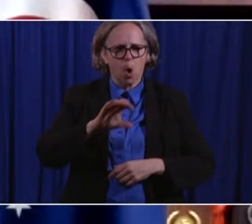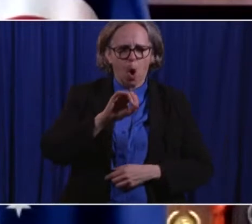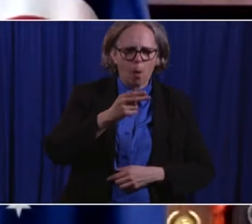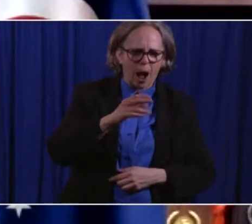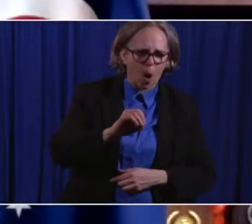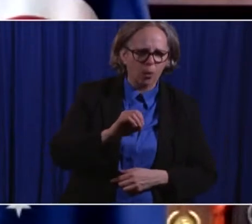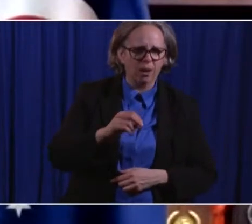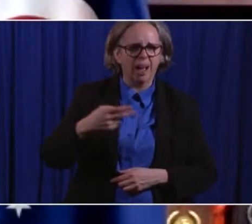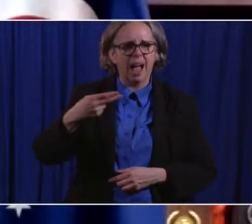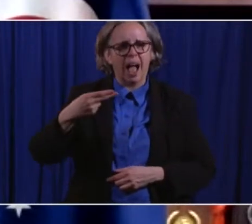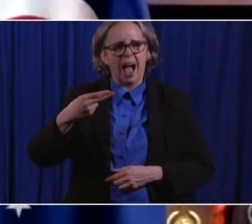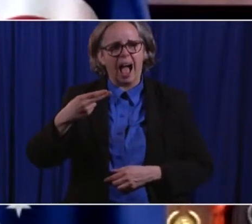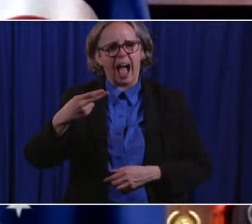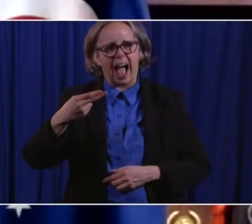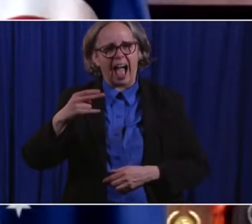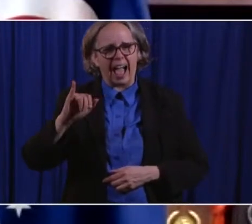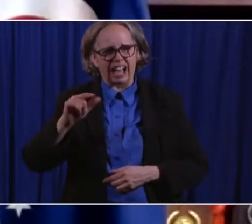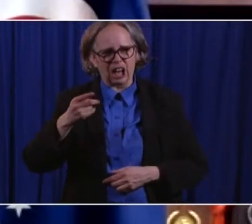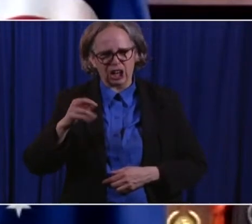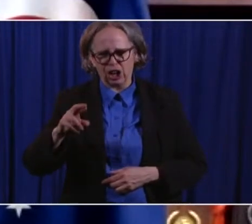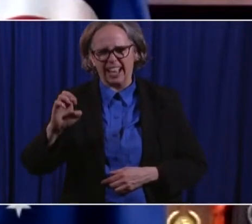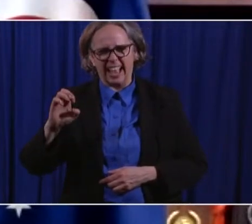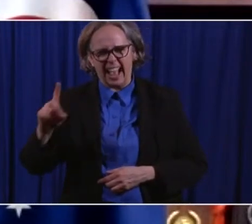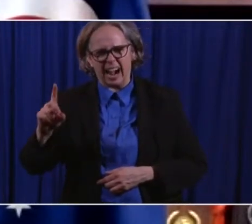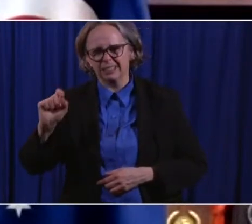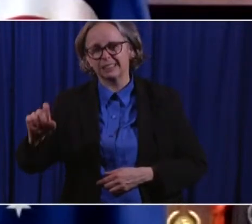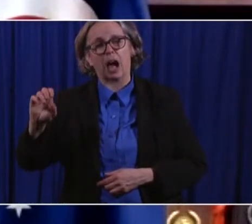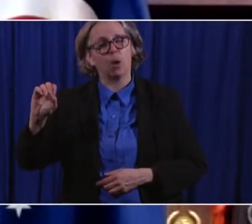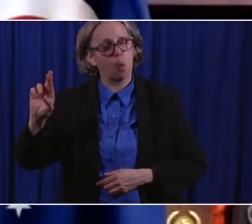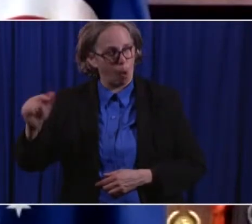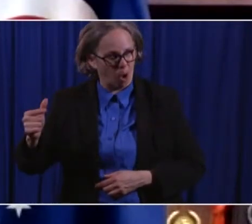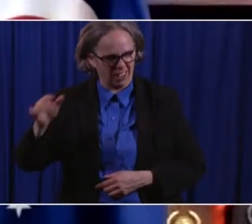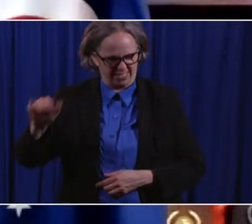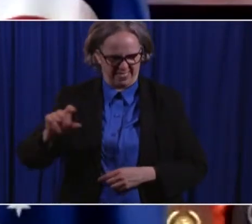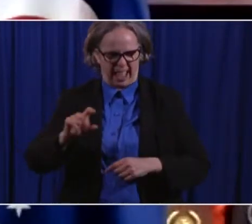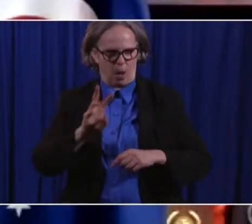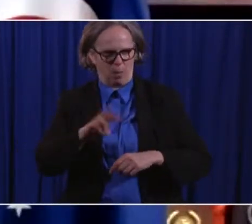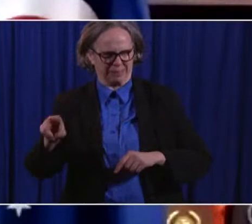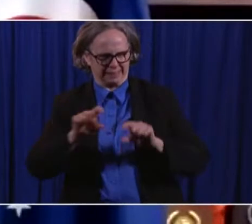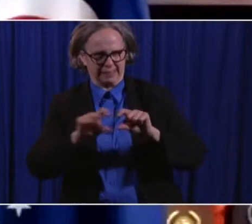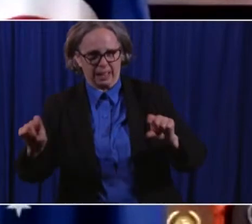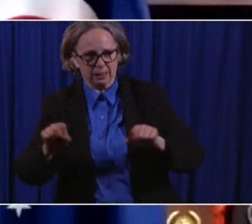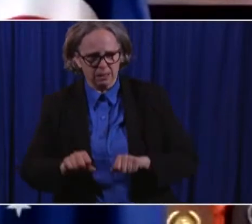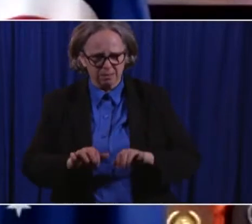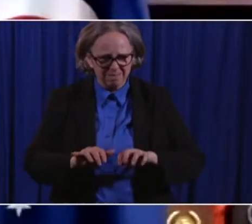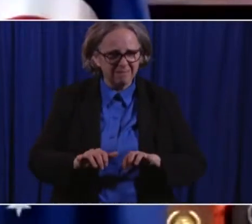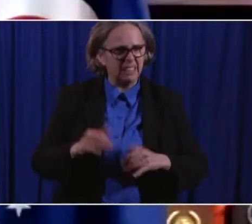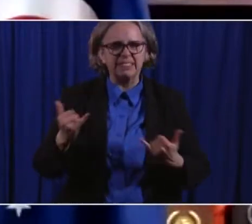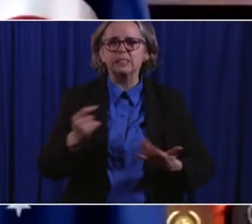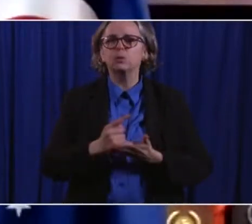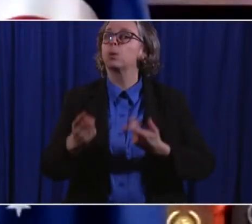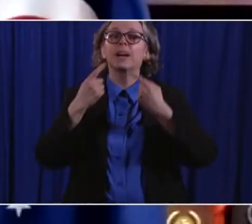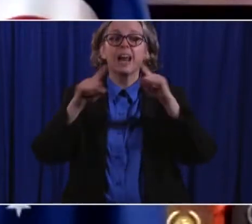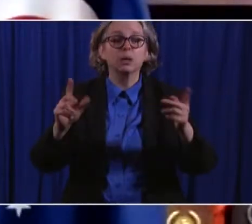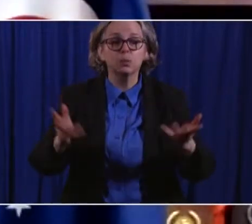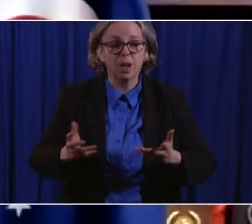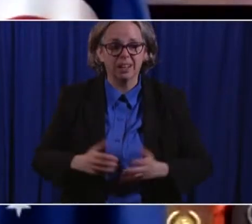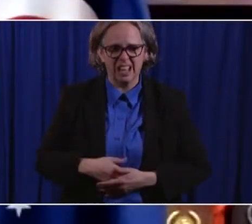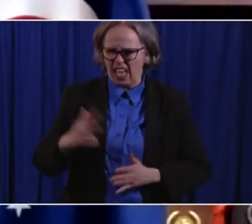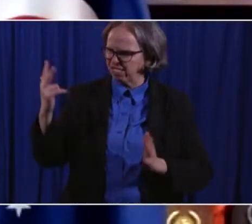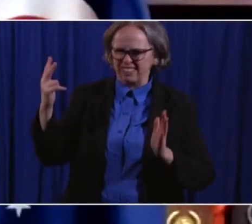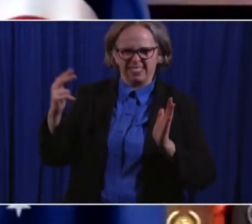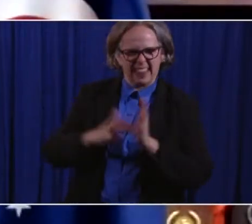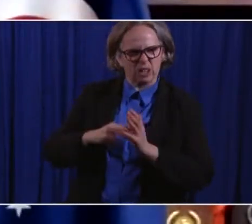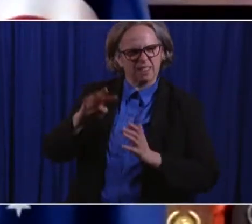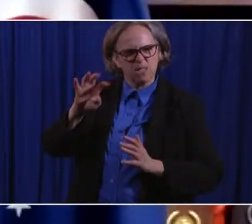ohiohighered.org/COF. And what we announced this week is that 3,400 more Ohio students will be enrolled in the